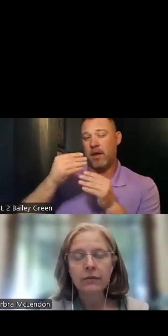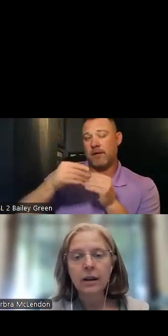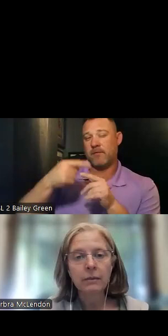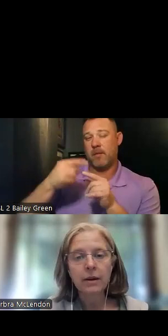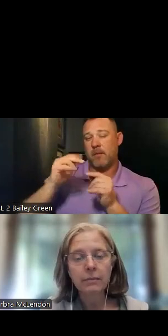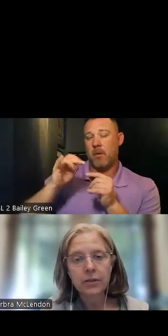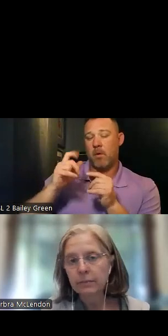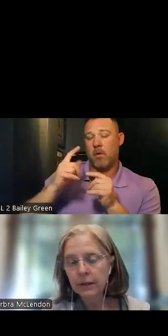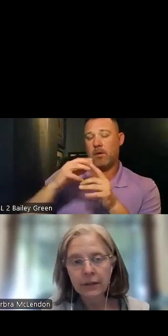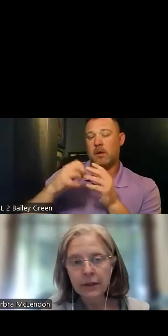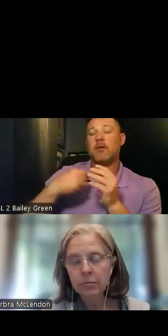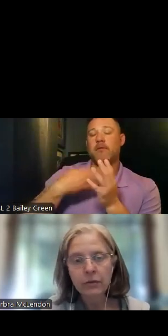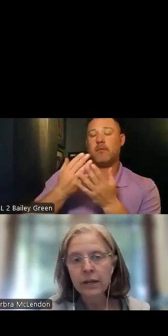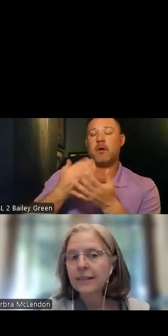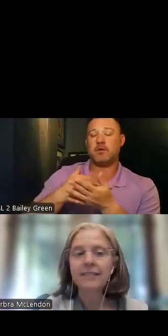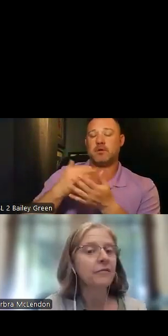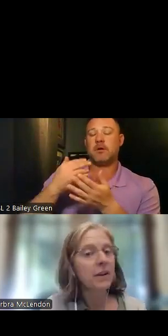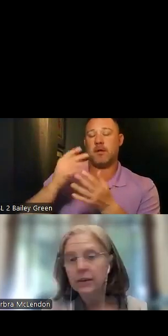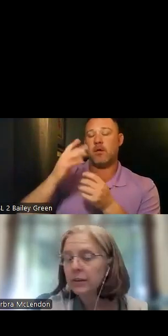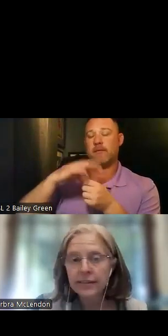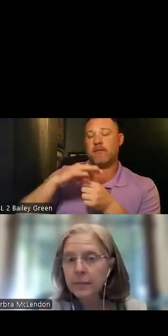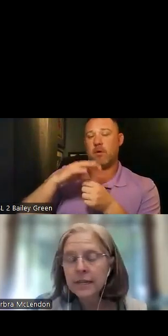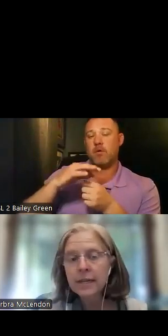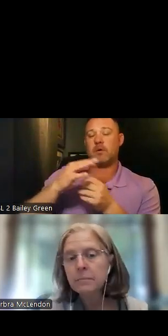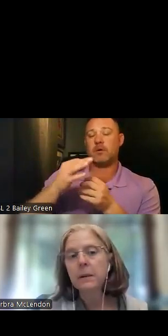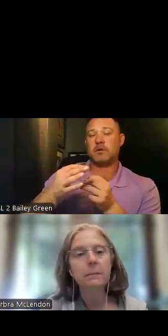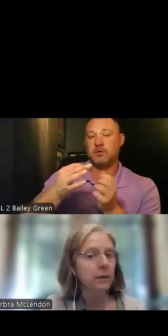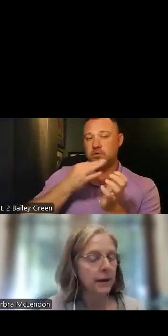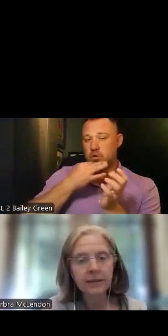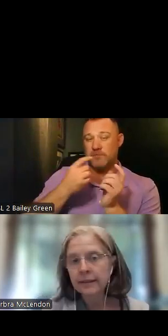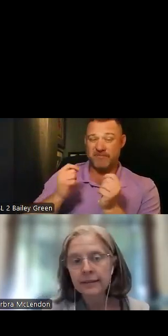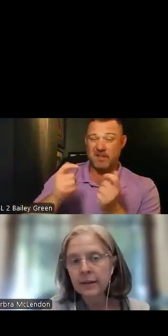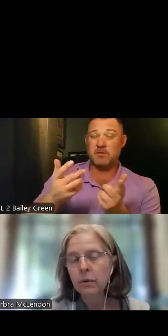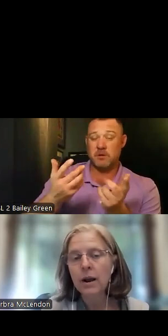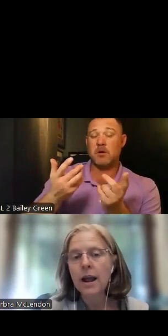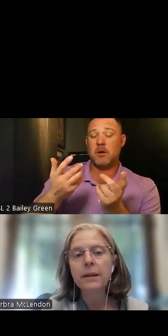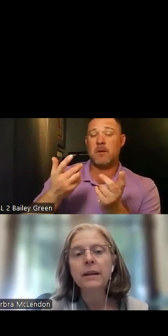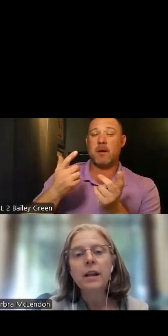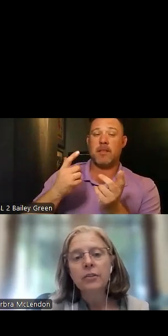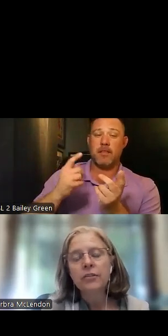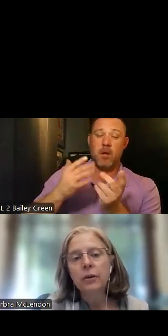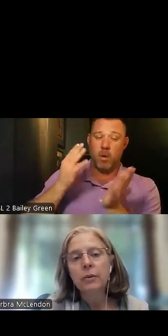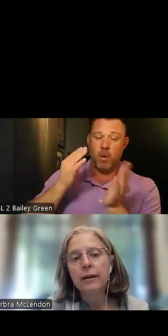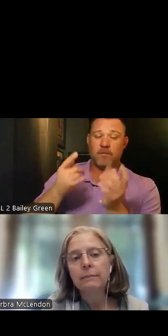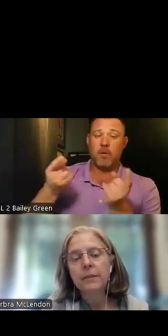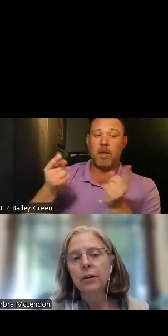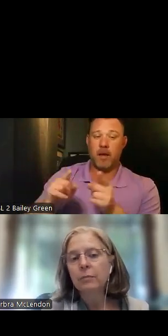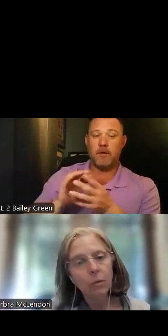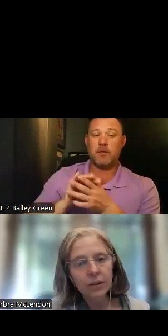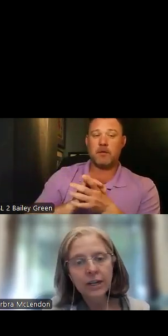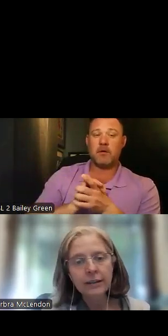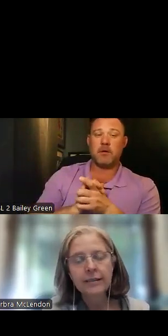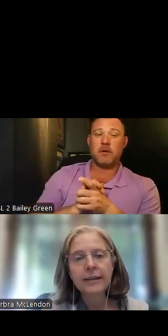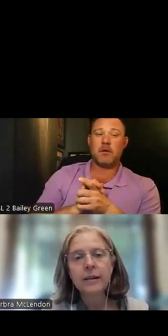have a budget bill that they would be voting on. That's very, very speedy, but perhaps it is indeed what will happen. So,